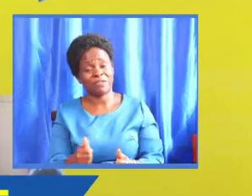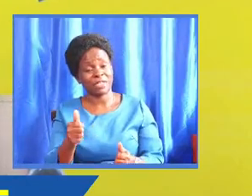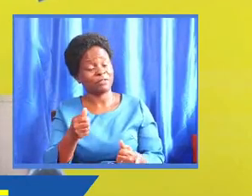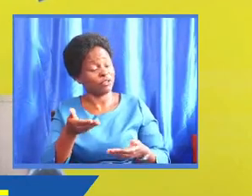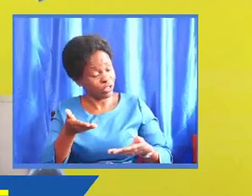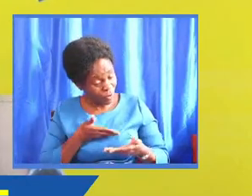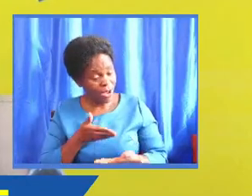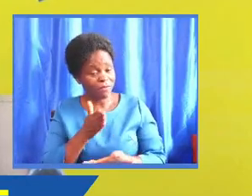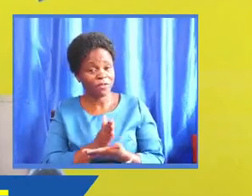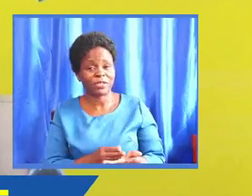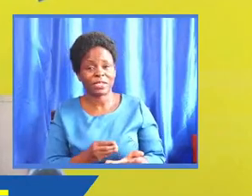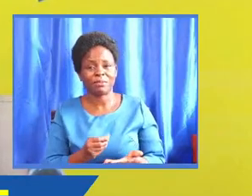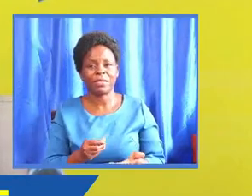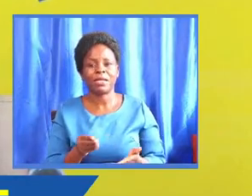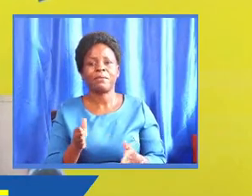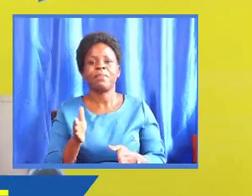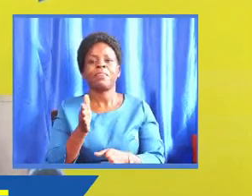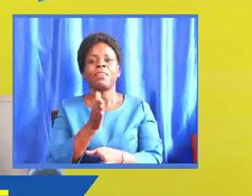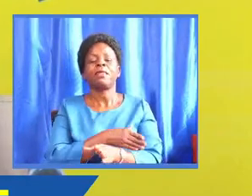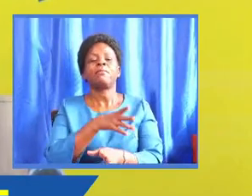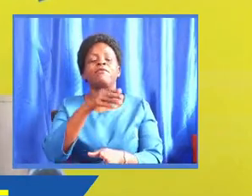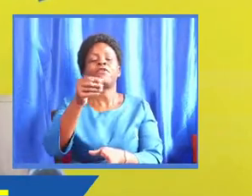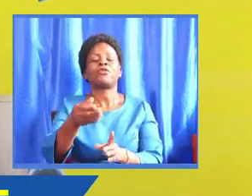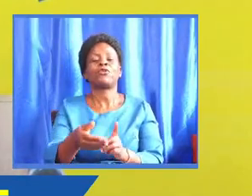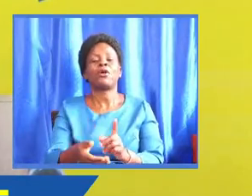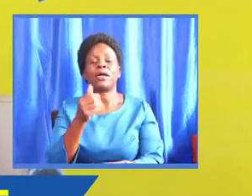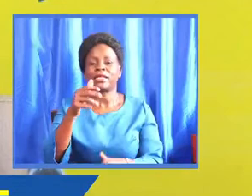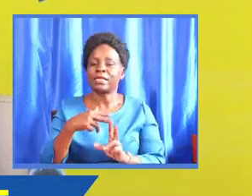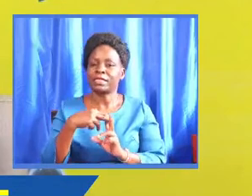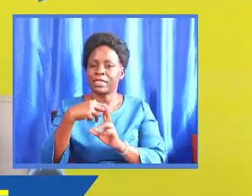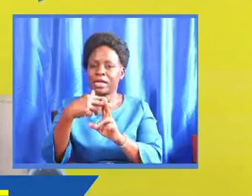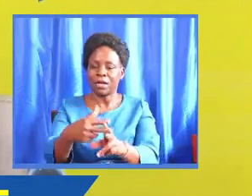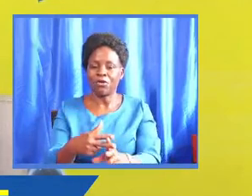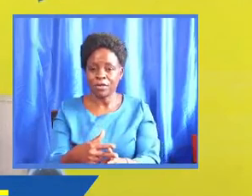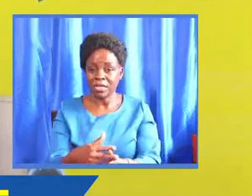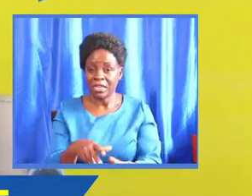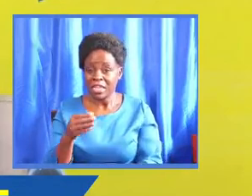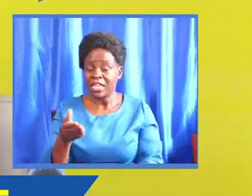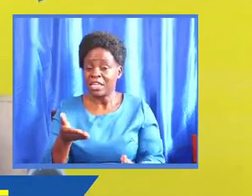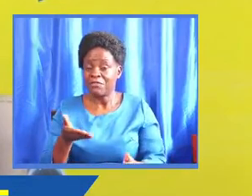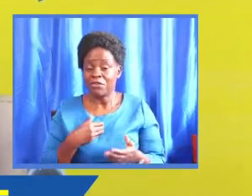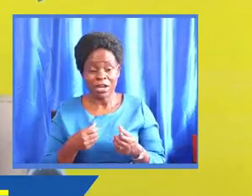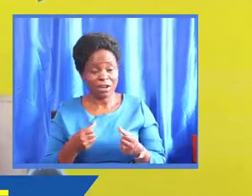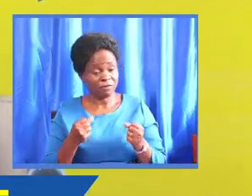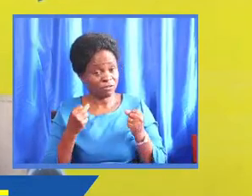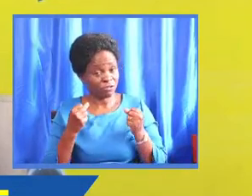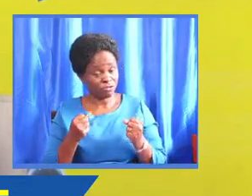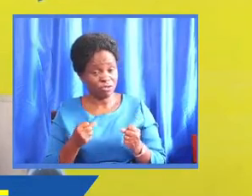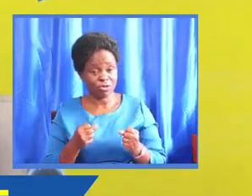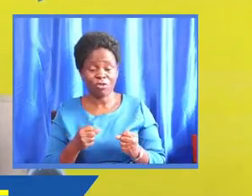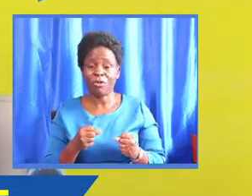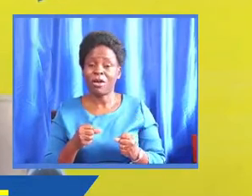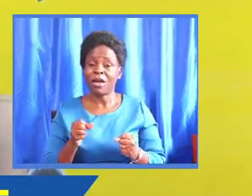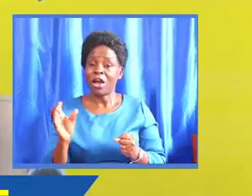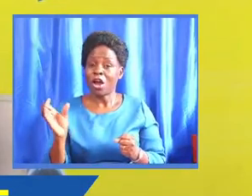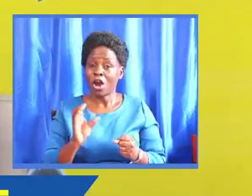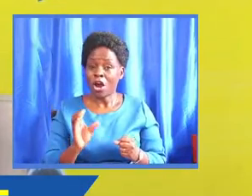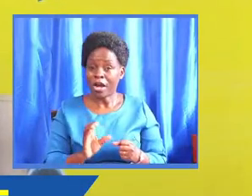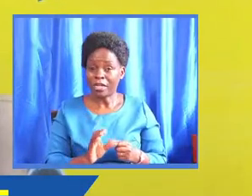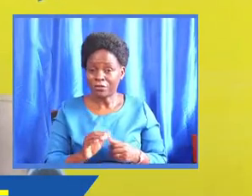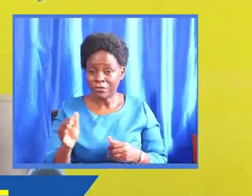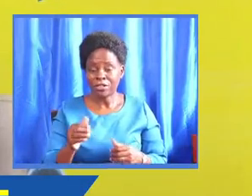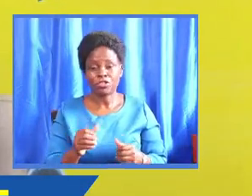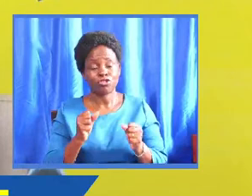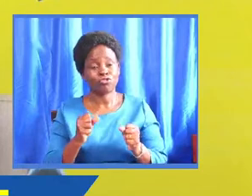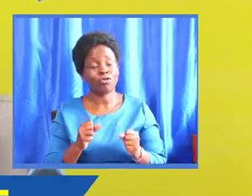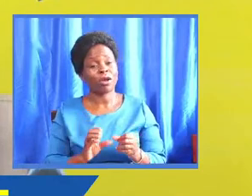have, okay, before you actually go in and get debt. If you have strong cash flows, strong financial